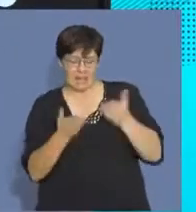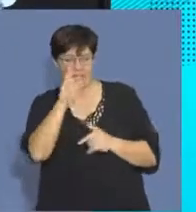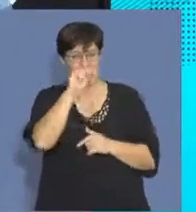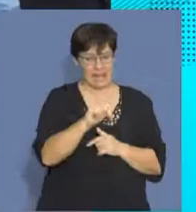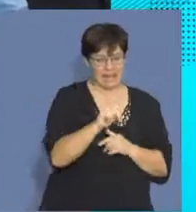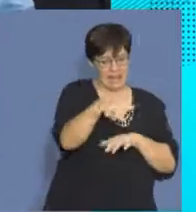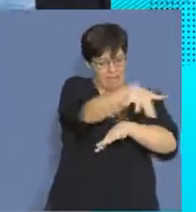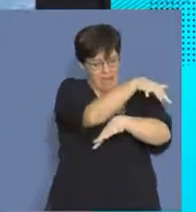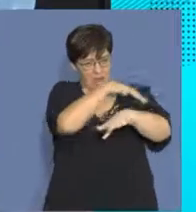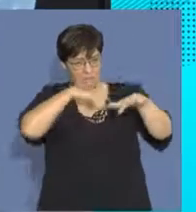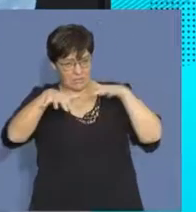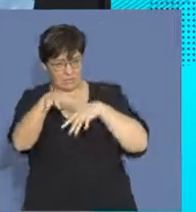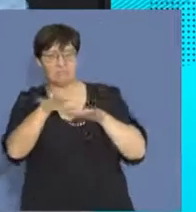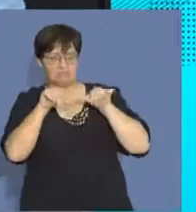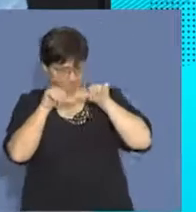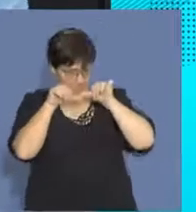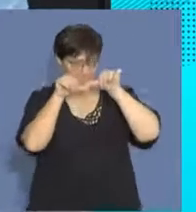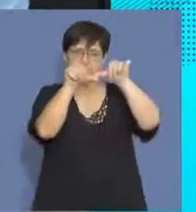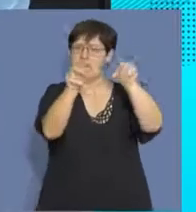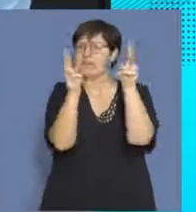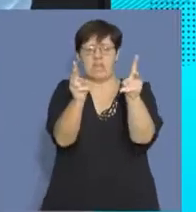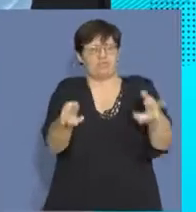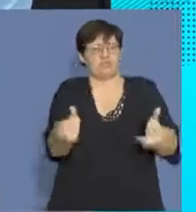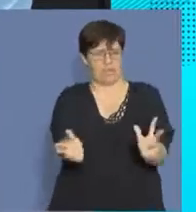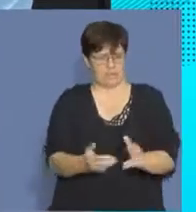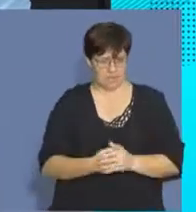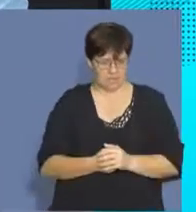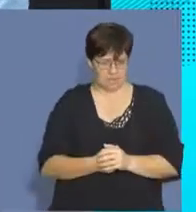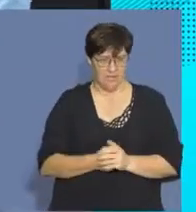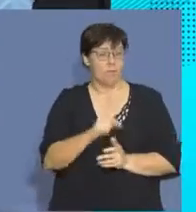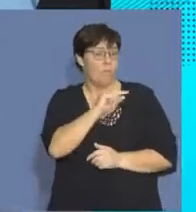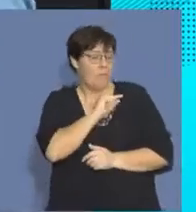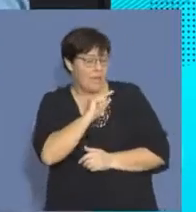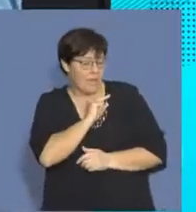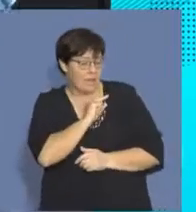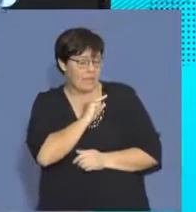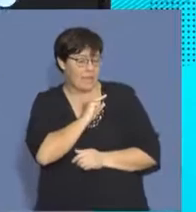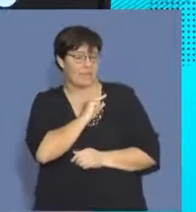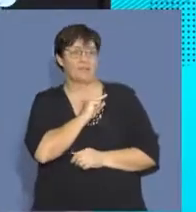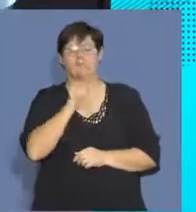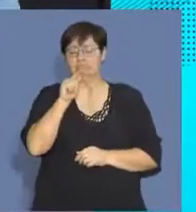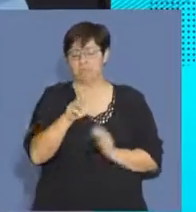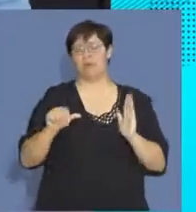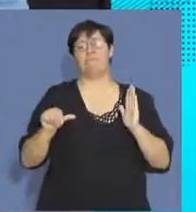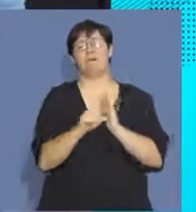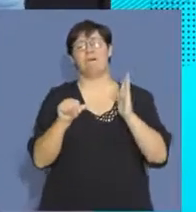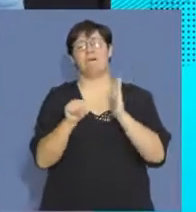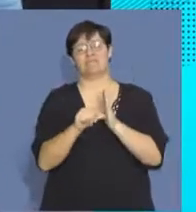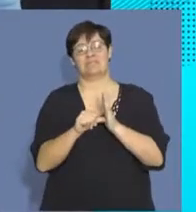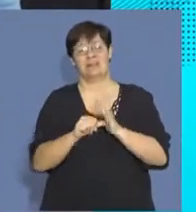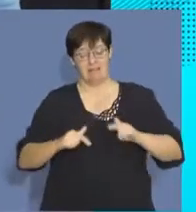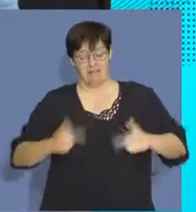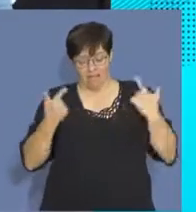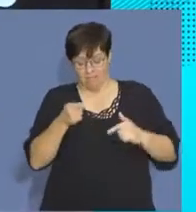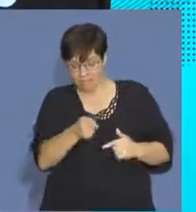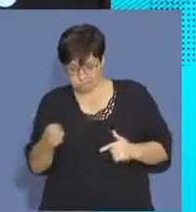nutrients in the environment need to be maintained naturally, importantly, because these are crucial to the existence of all life